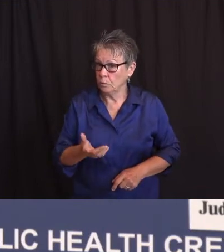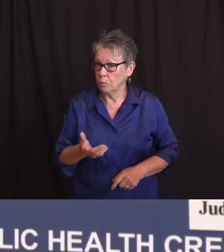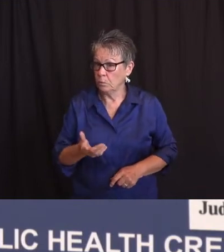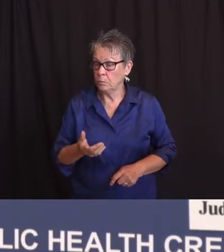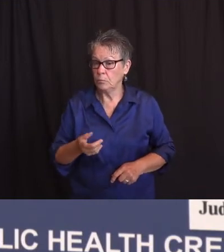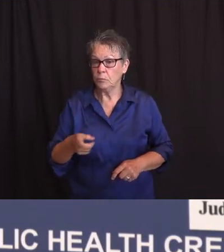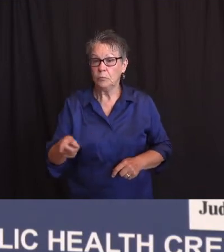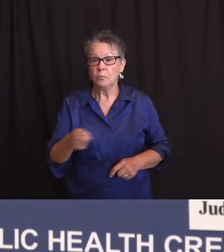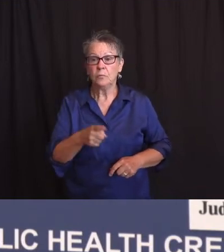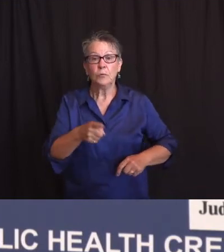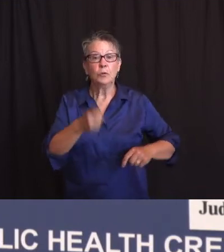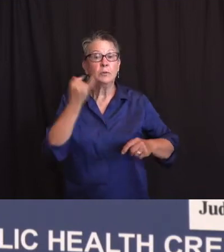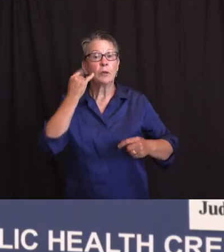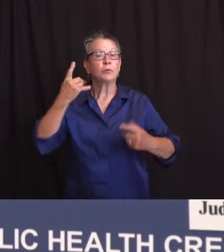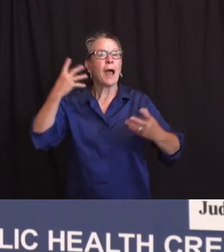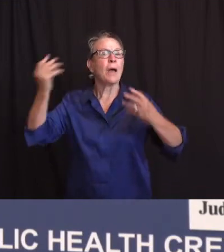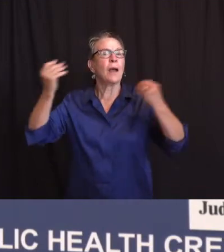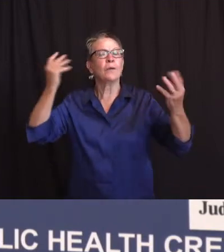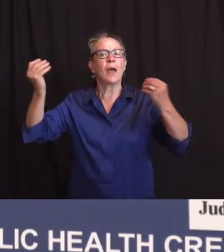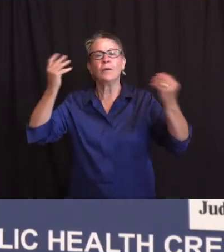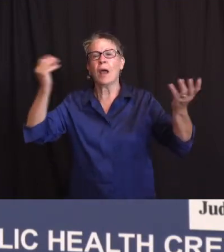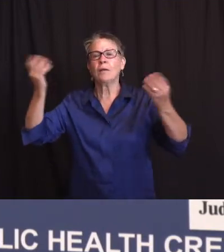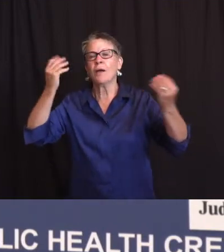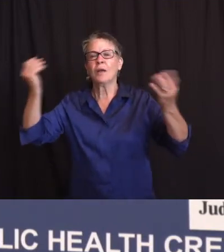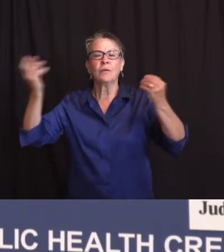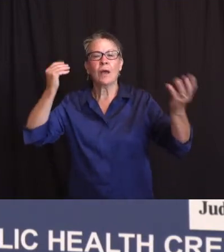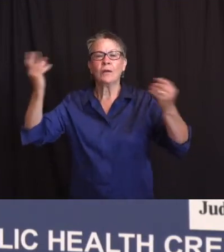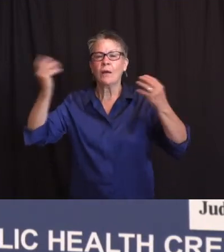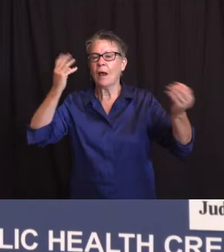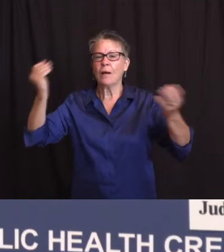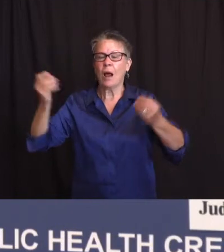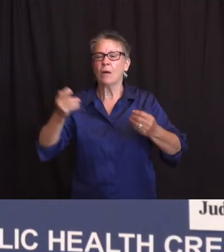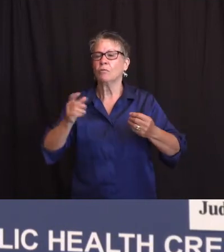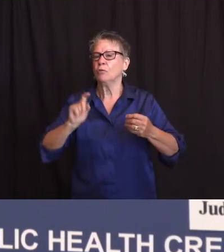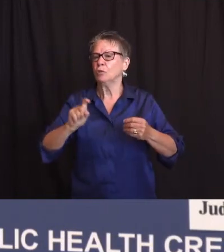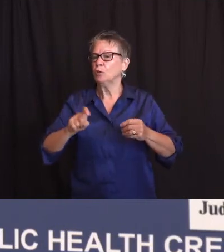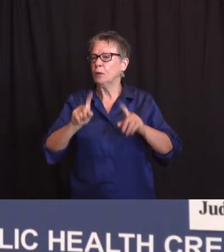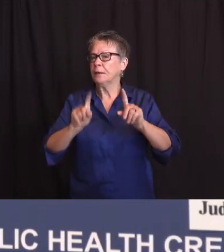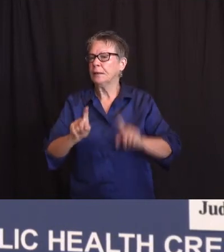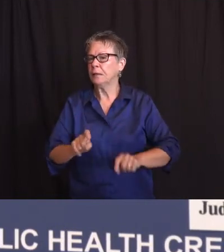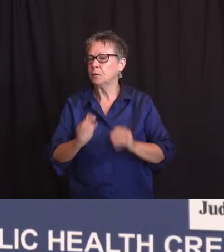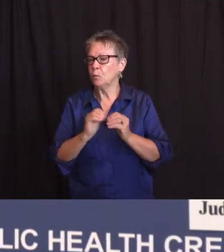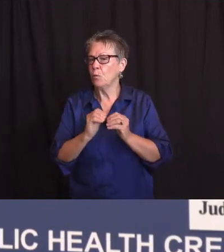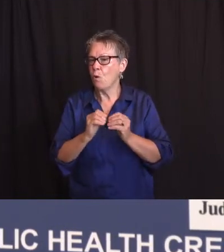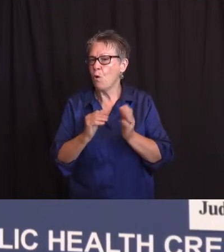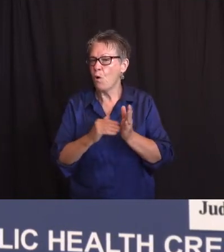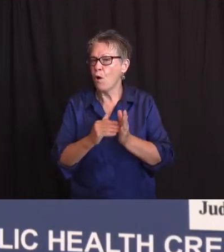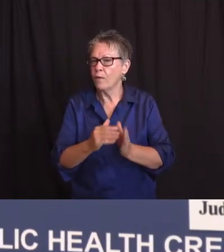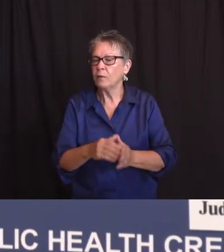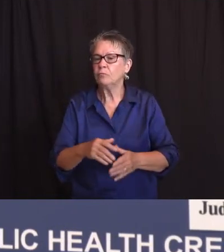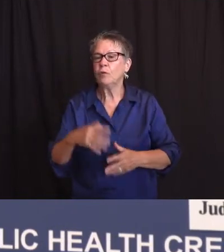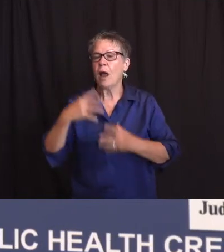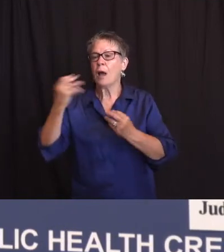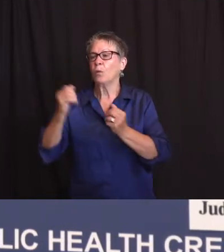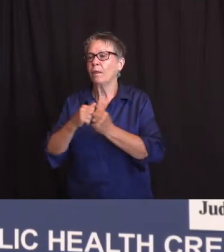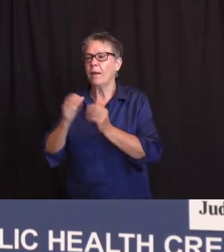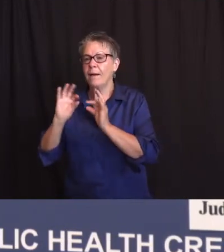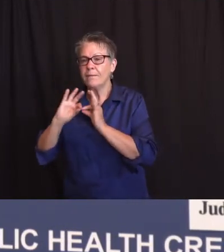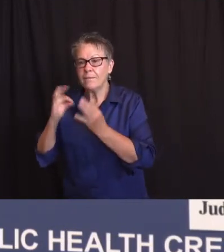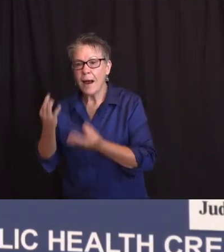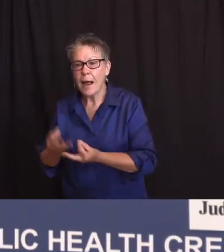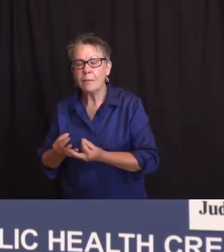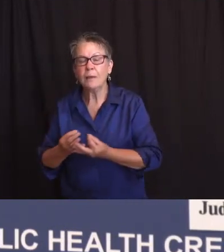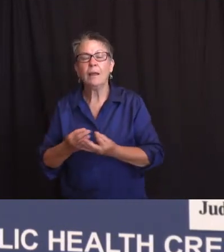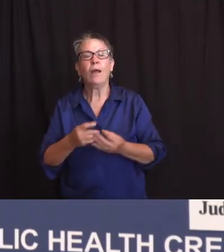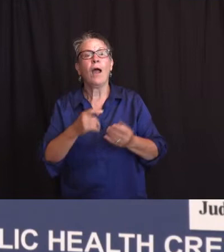next week I'm going to visit my grandmother in the nursing home, or I'm going to this big wedding. If there's a doubt in your mind, go ahead and get tested.